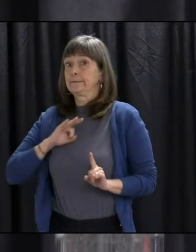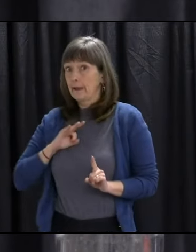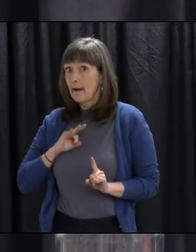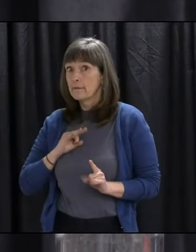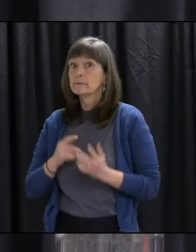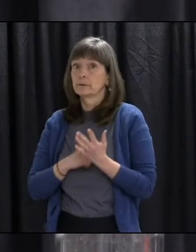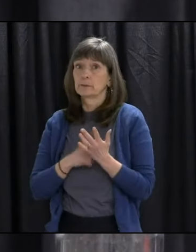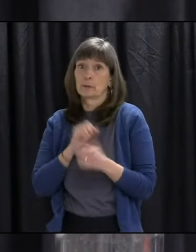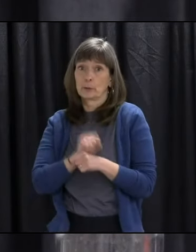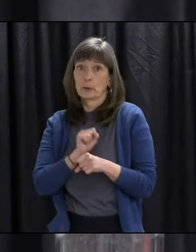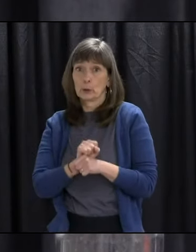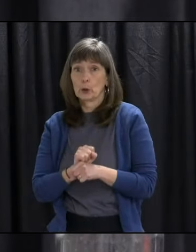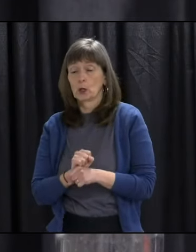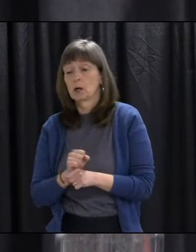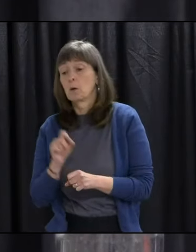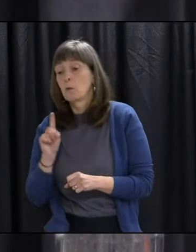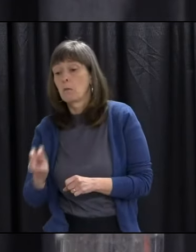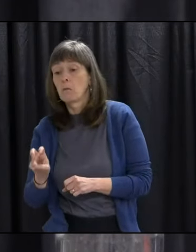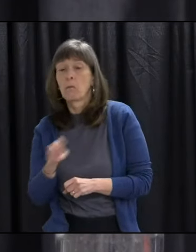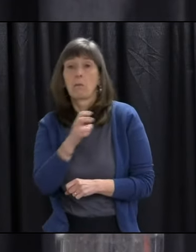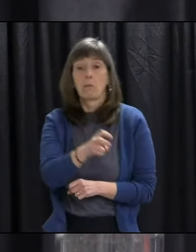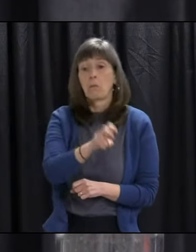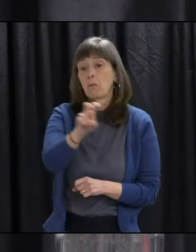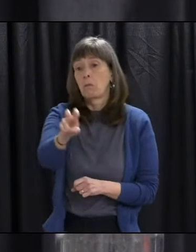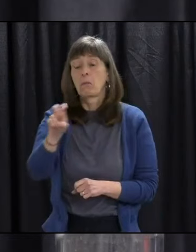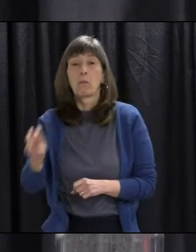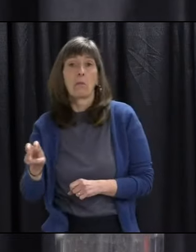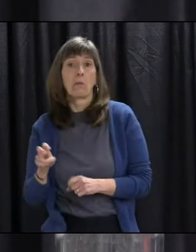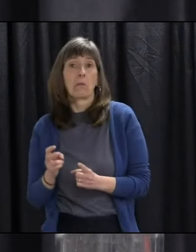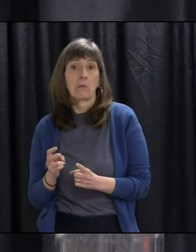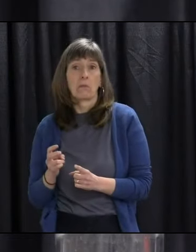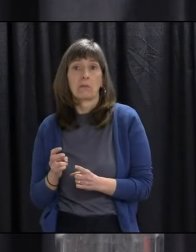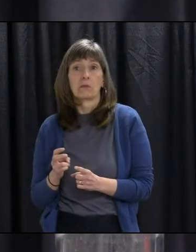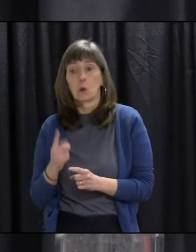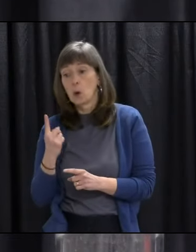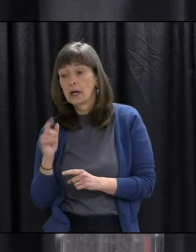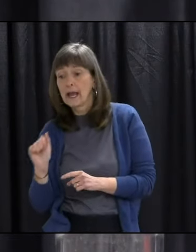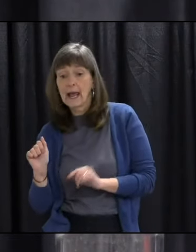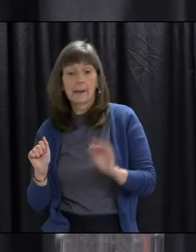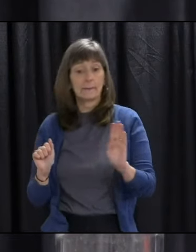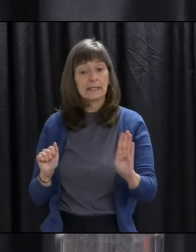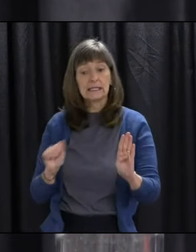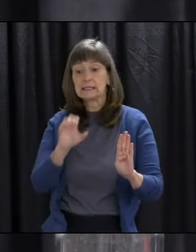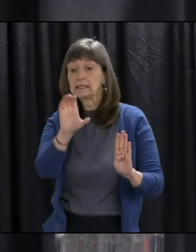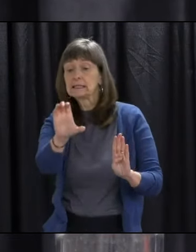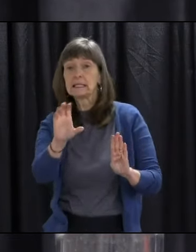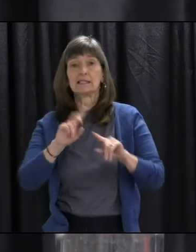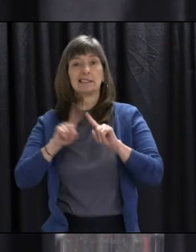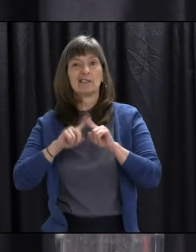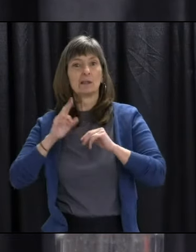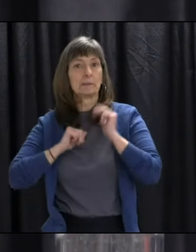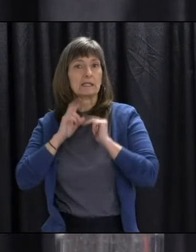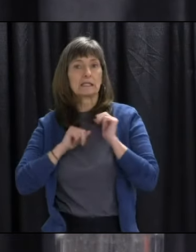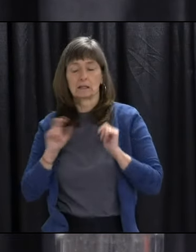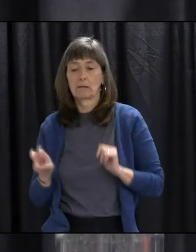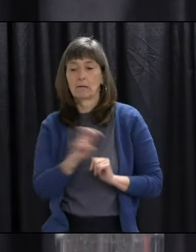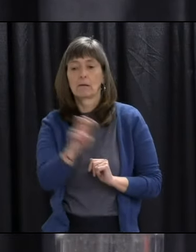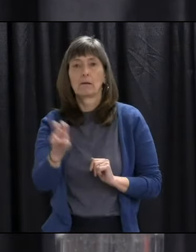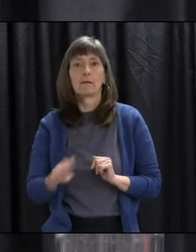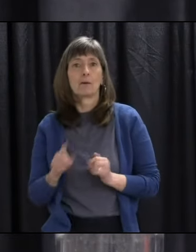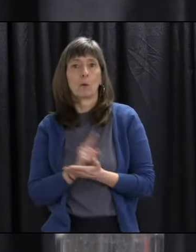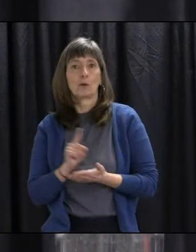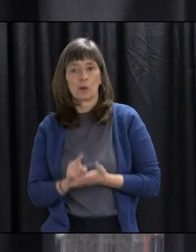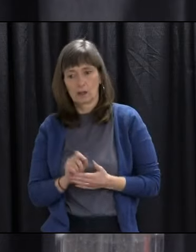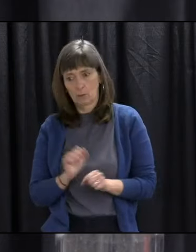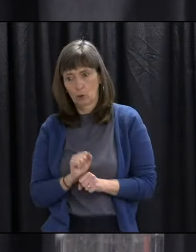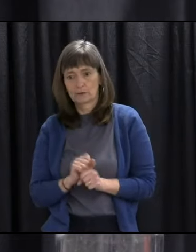facility and not doing a few hours in facility A and then moving to B or C over the course of a day or a week.